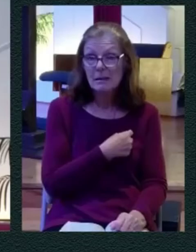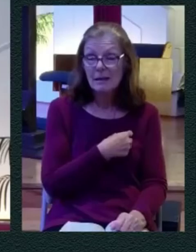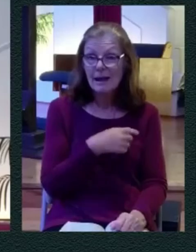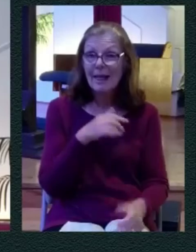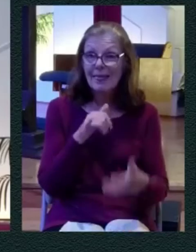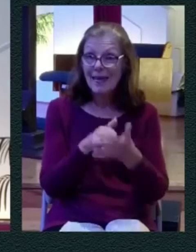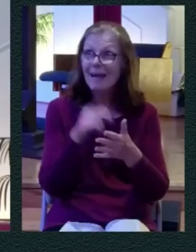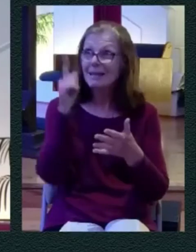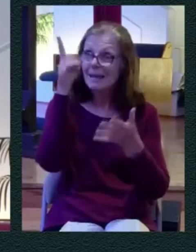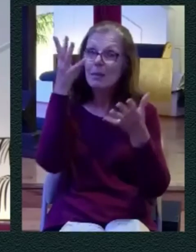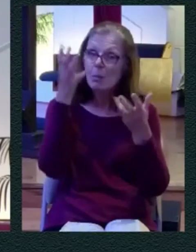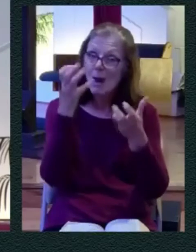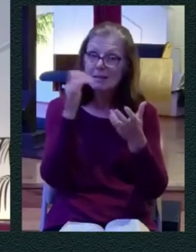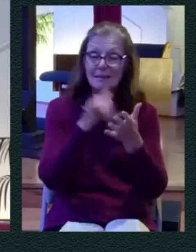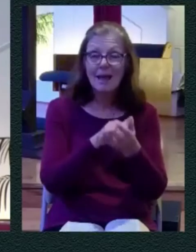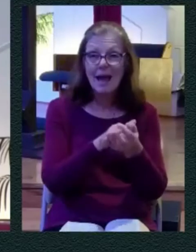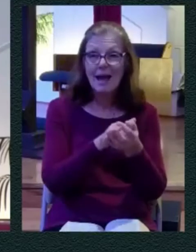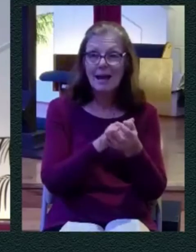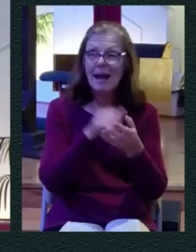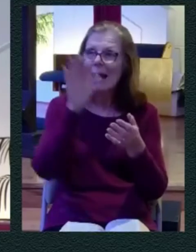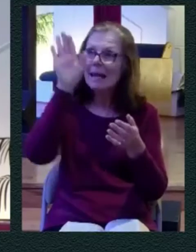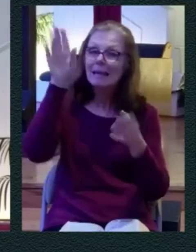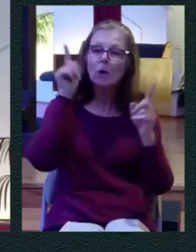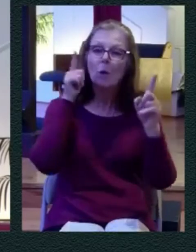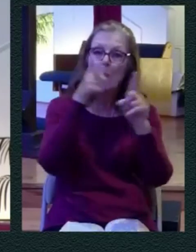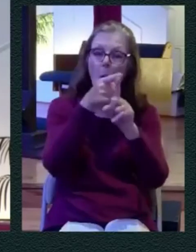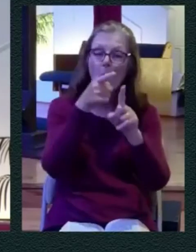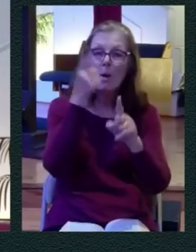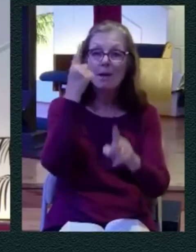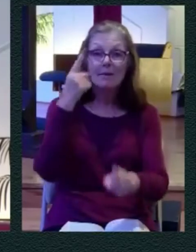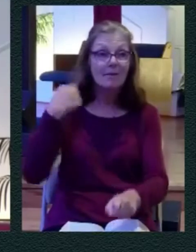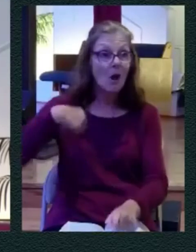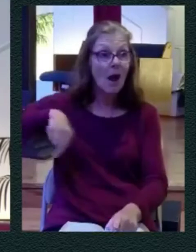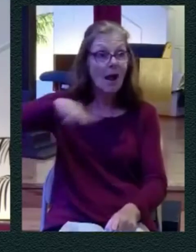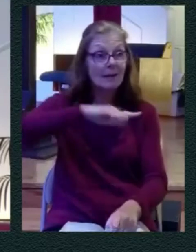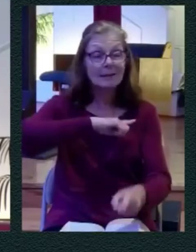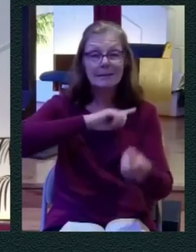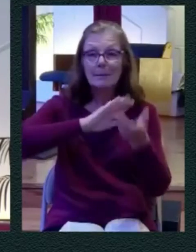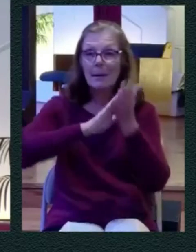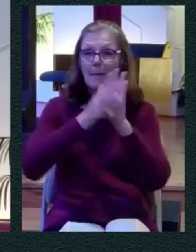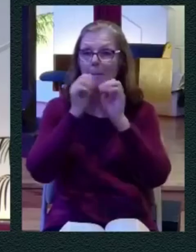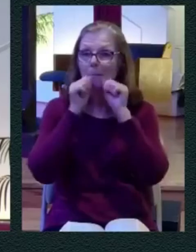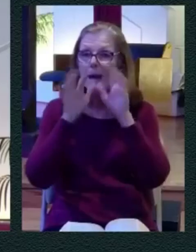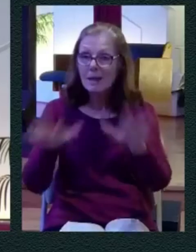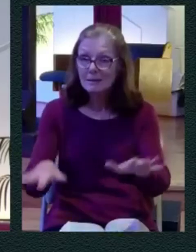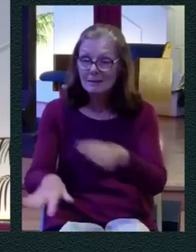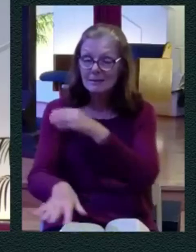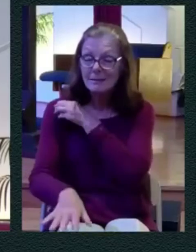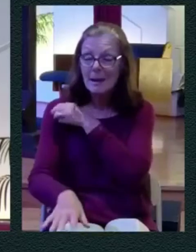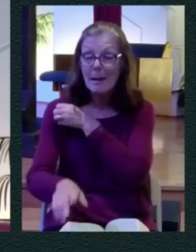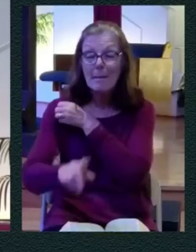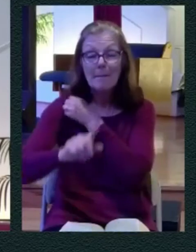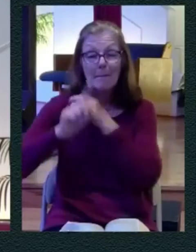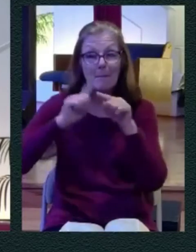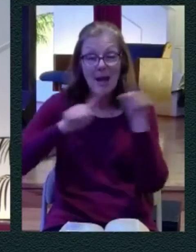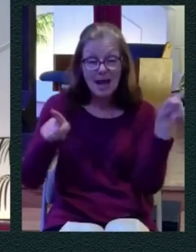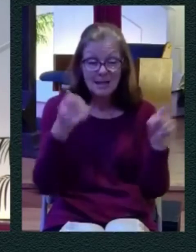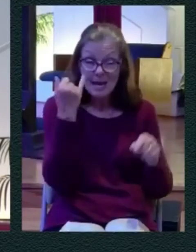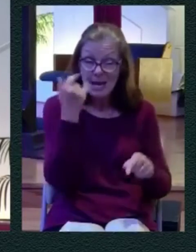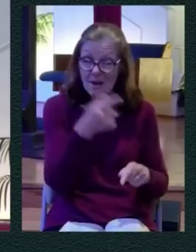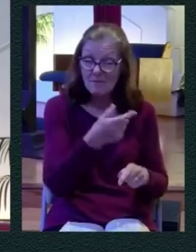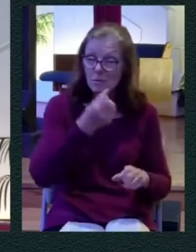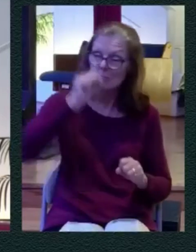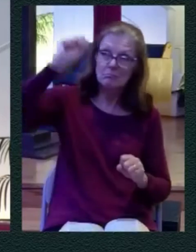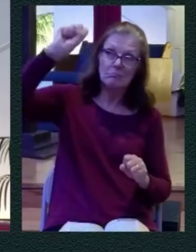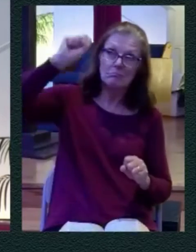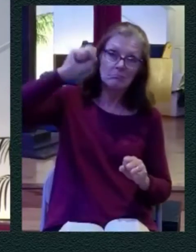us. That's His goal for us. But then He says, on the contrary, if you resist and you